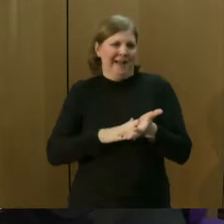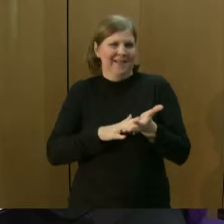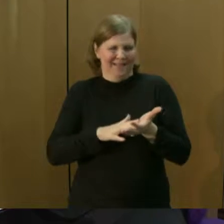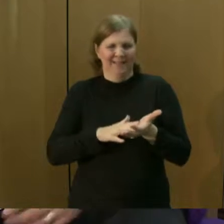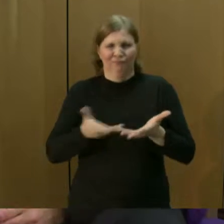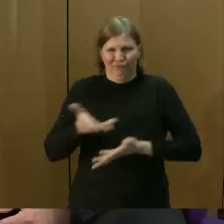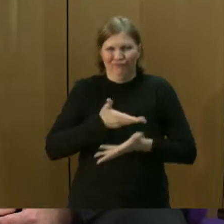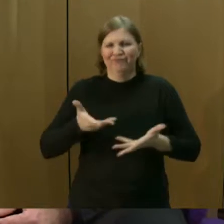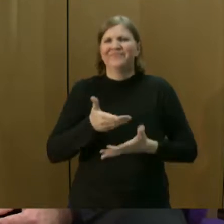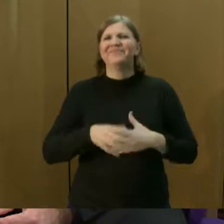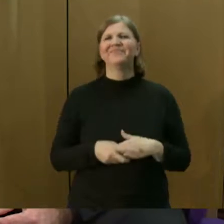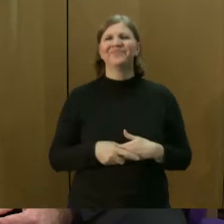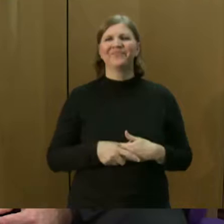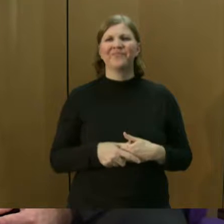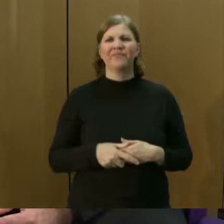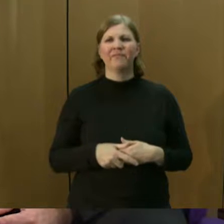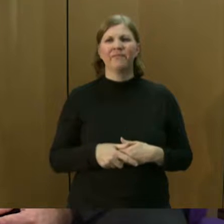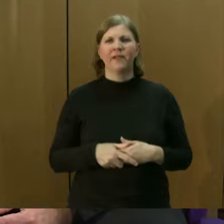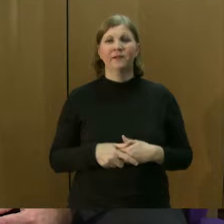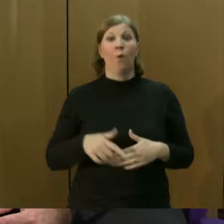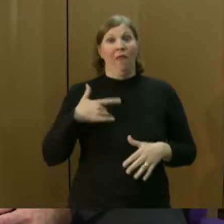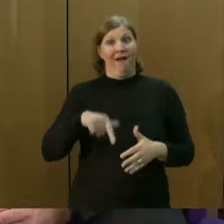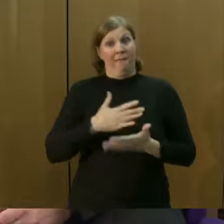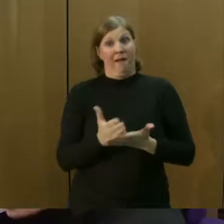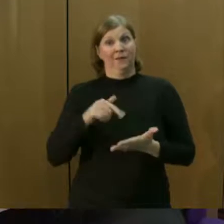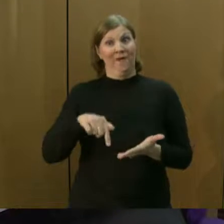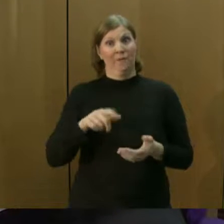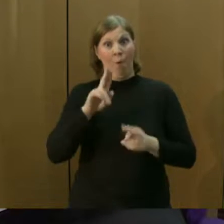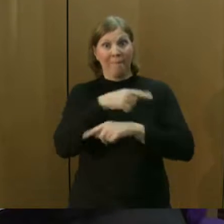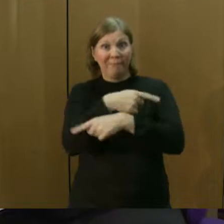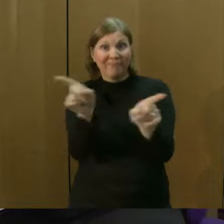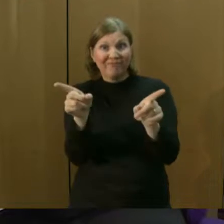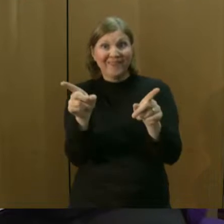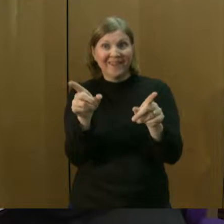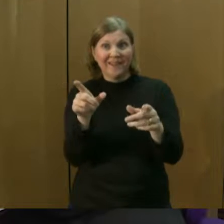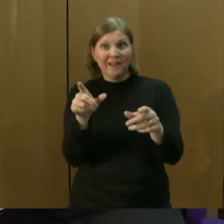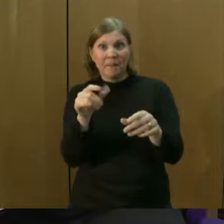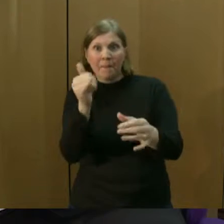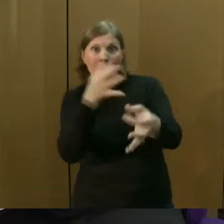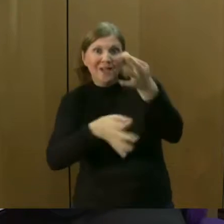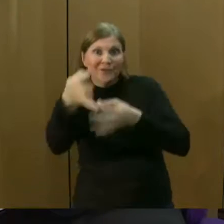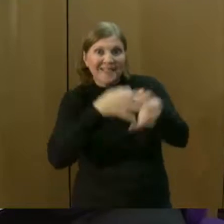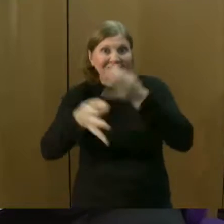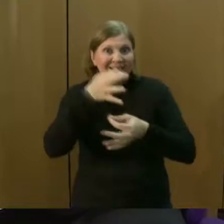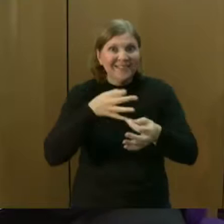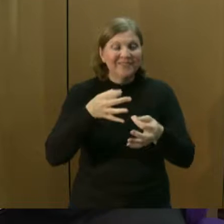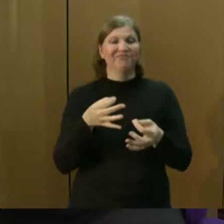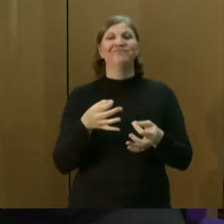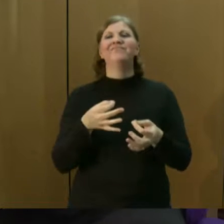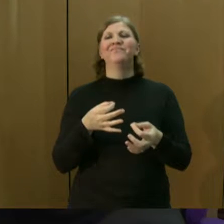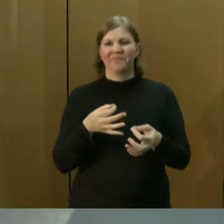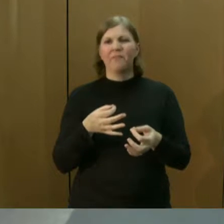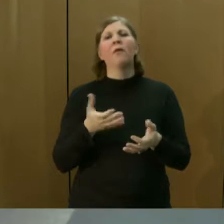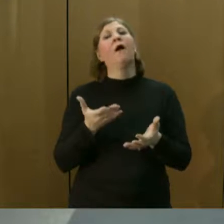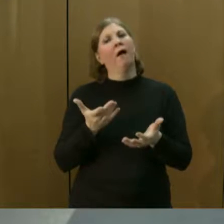For the live section of this, we are gathering questions from people who are watching at home via the Ask Ed